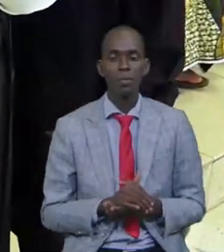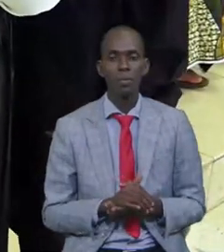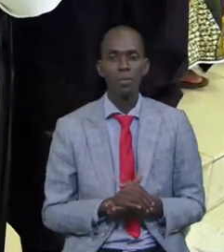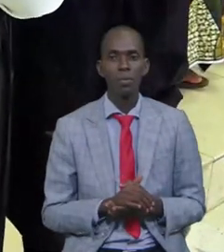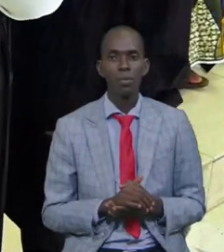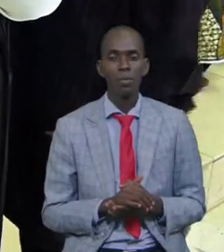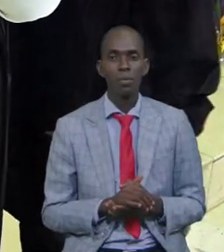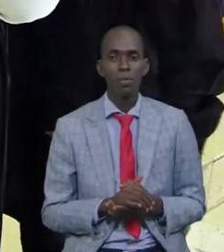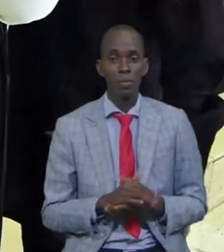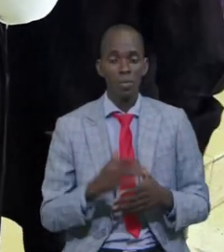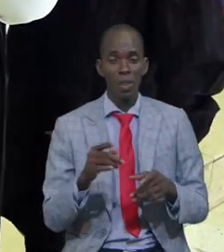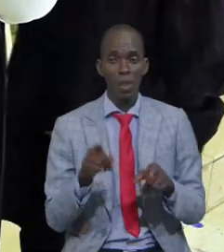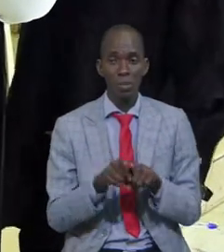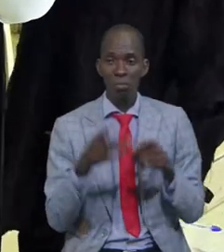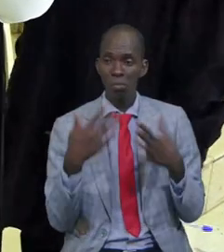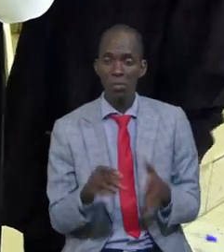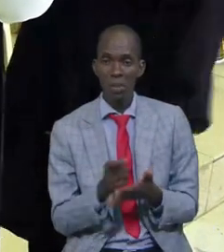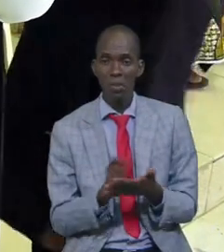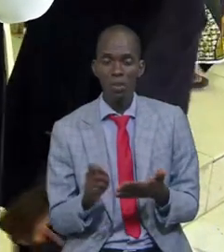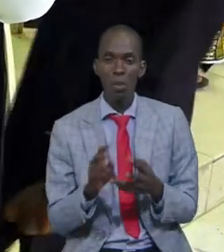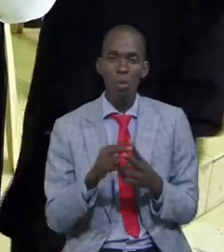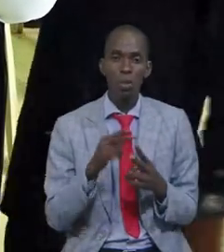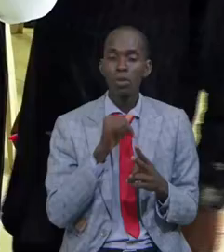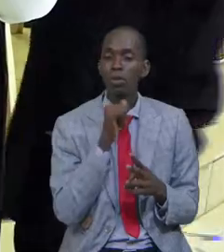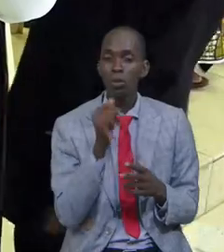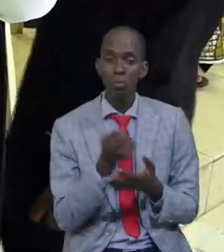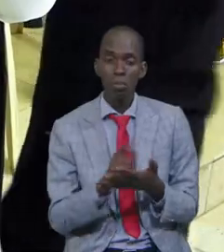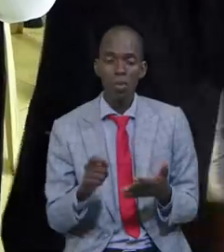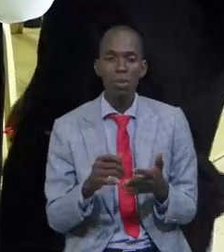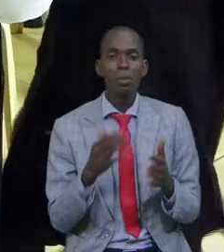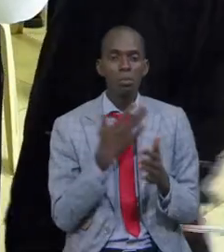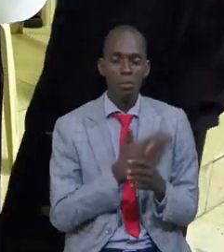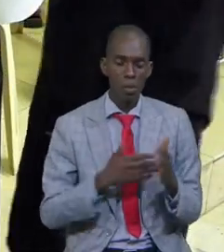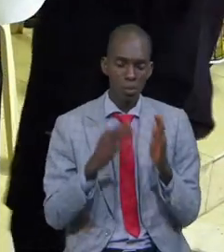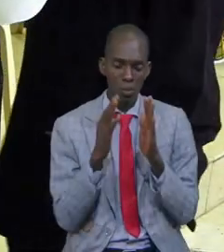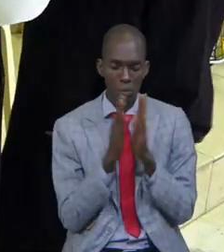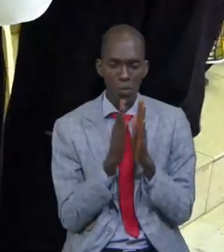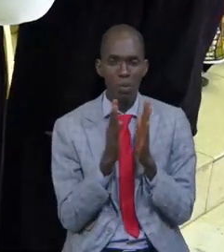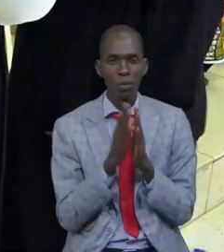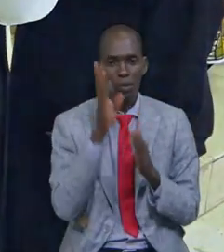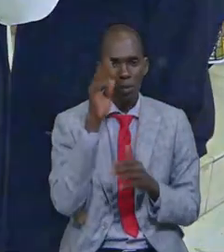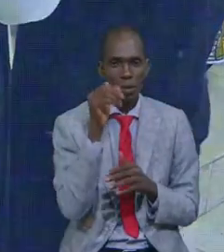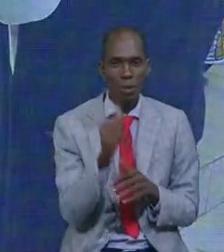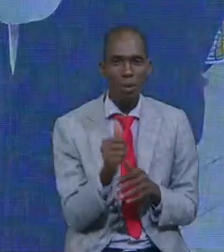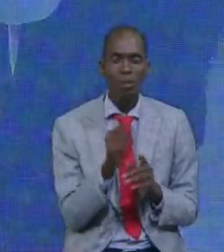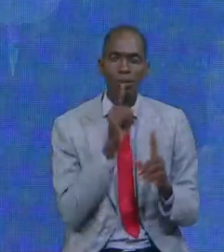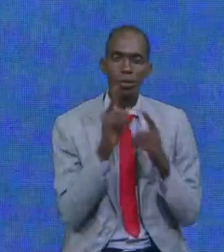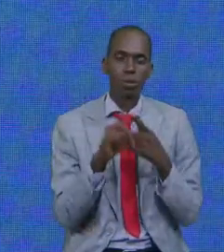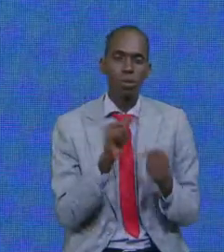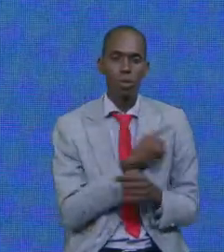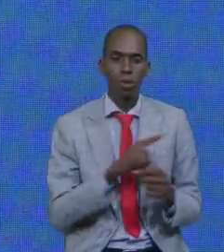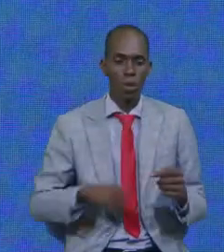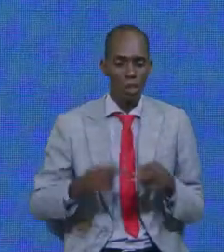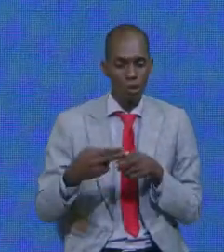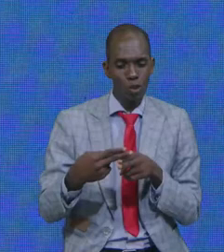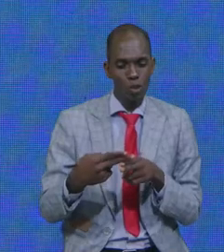maintain the spirit of prayer. Be in the mood of prayer. Keep on praying. Very shortly, the man of God is coming